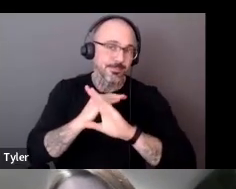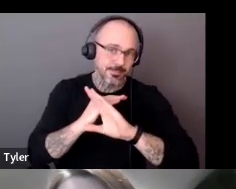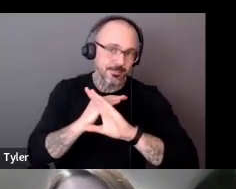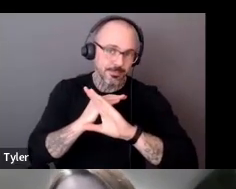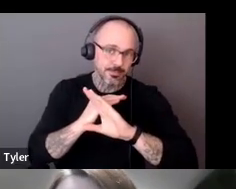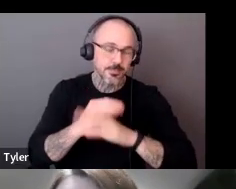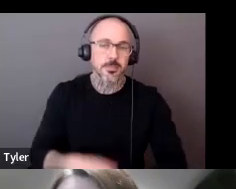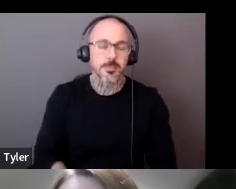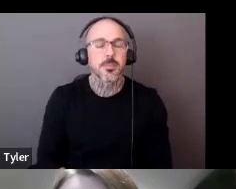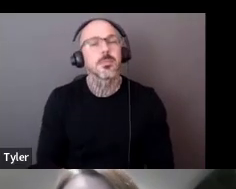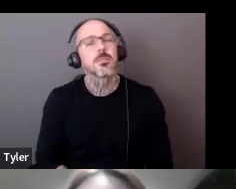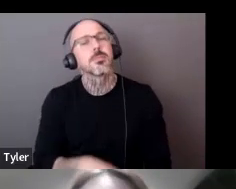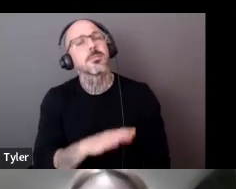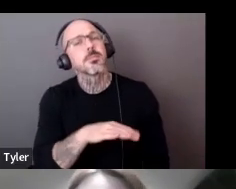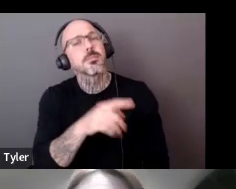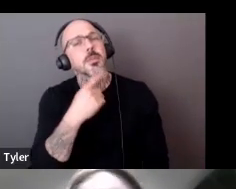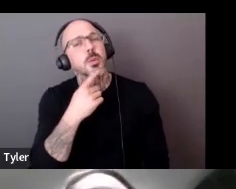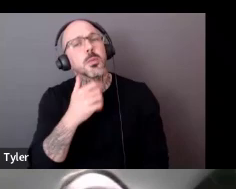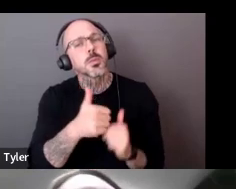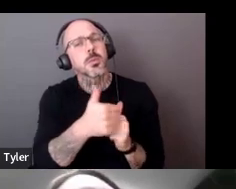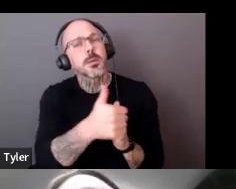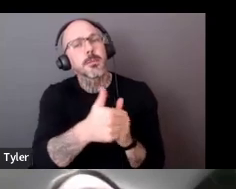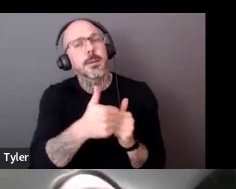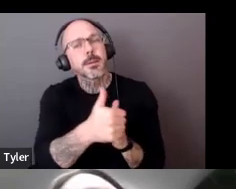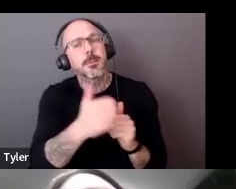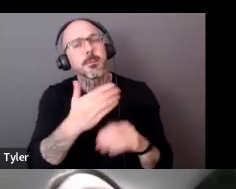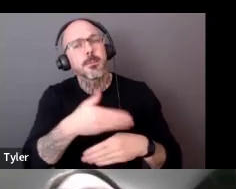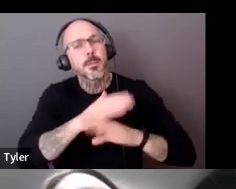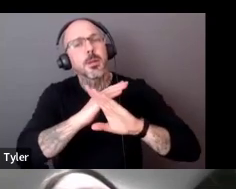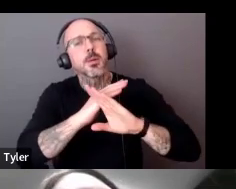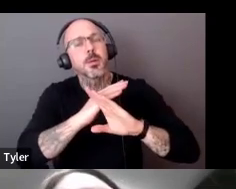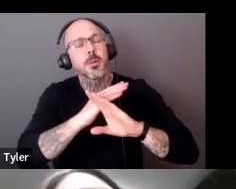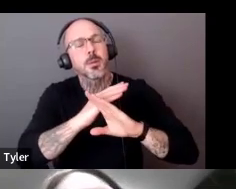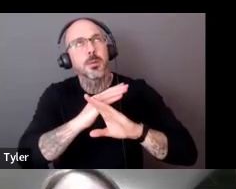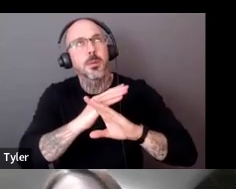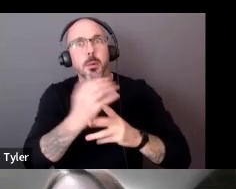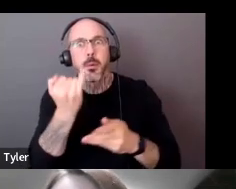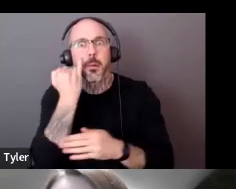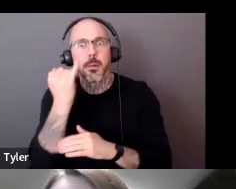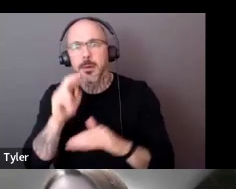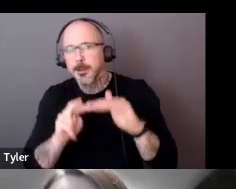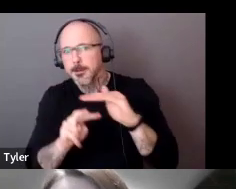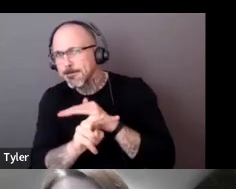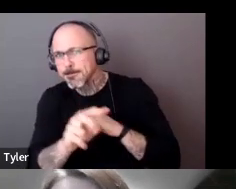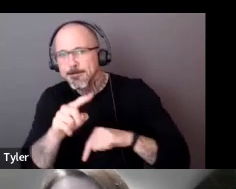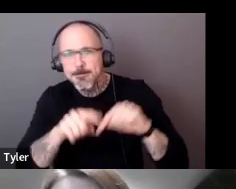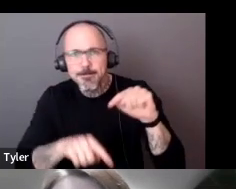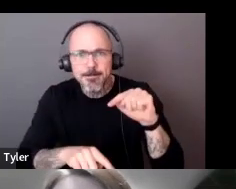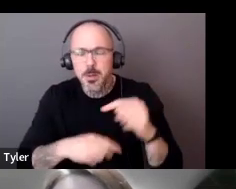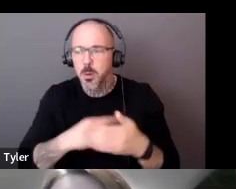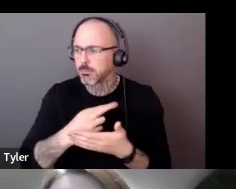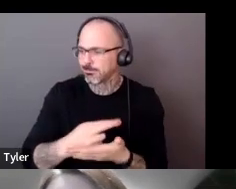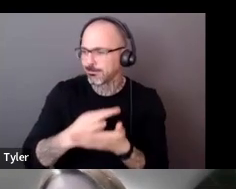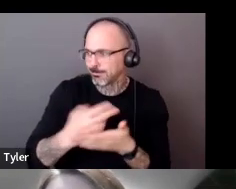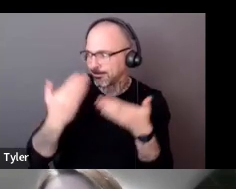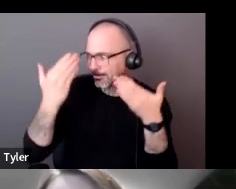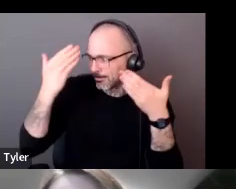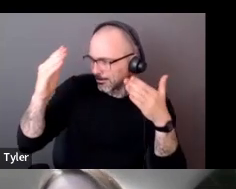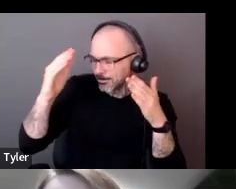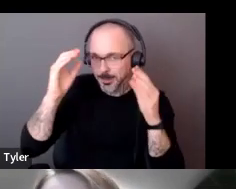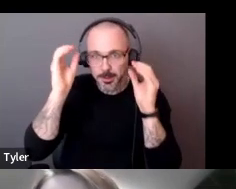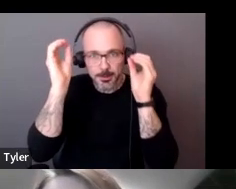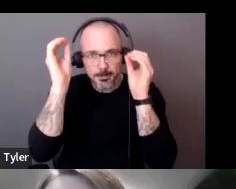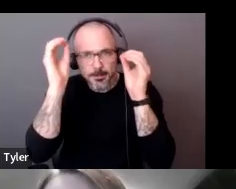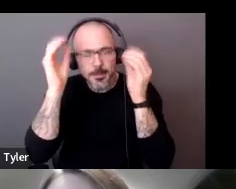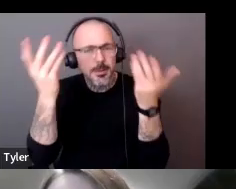that these barriers in transportation or like not knowing what resources are out there like